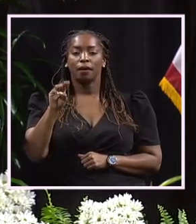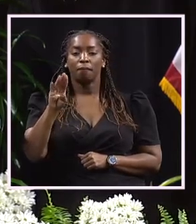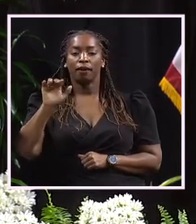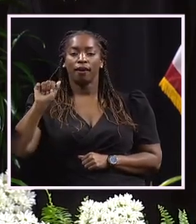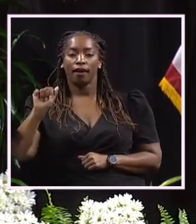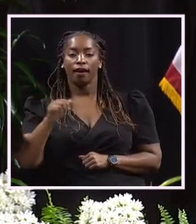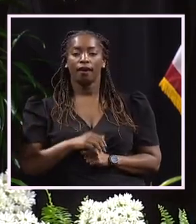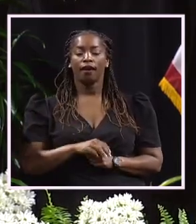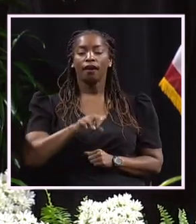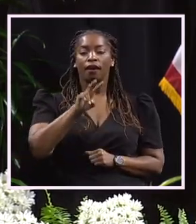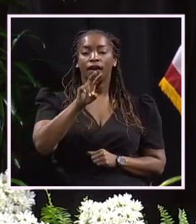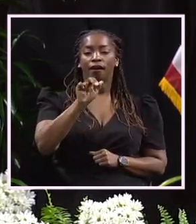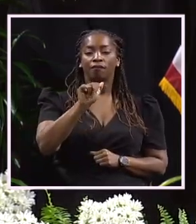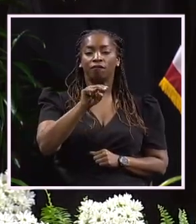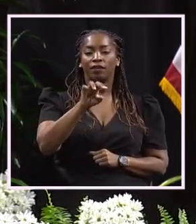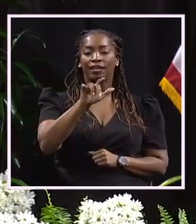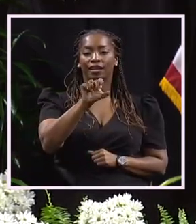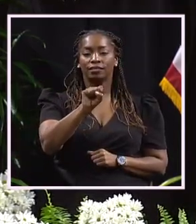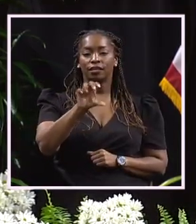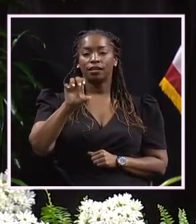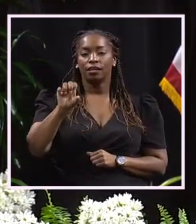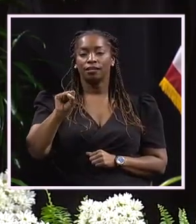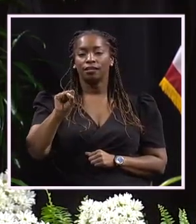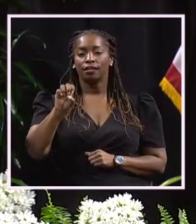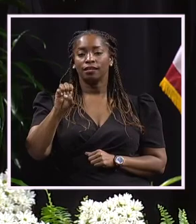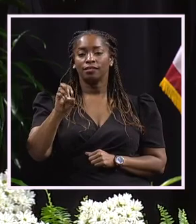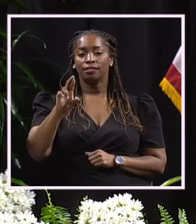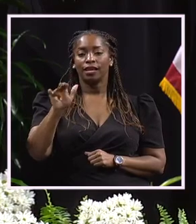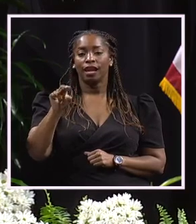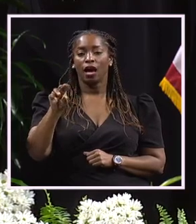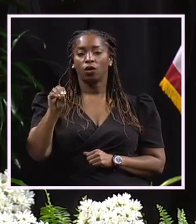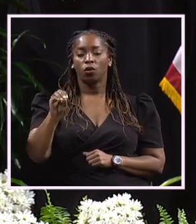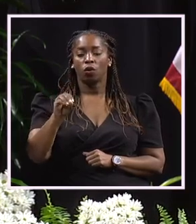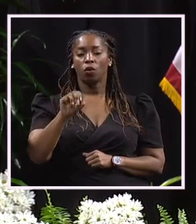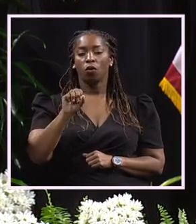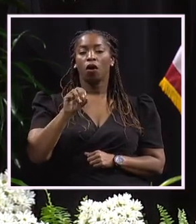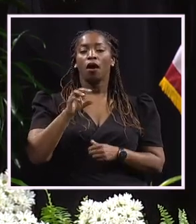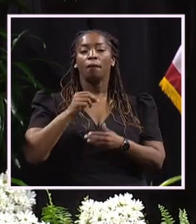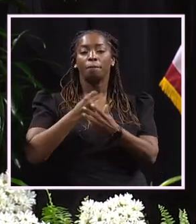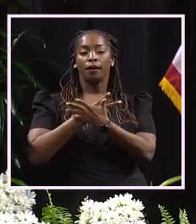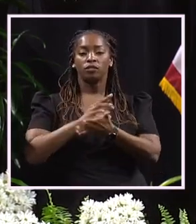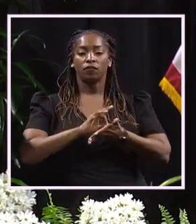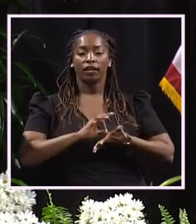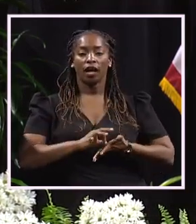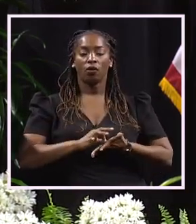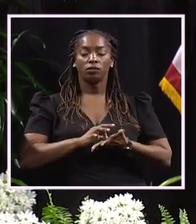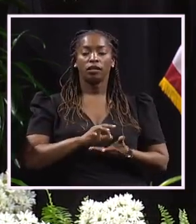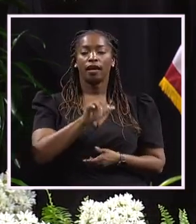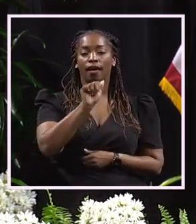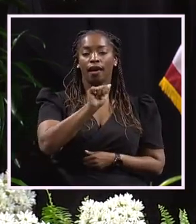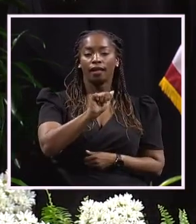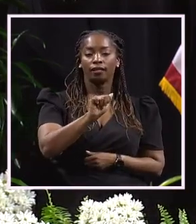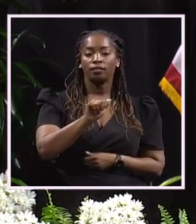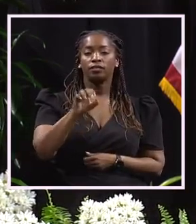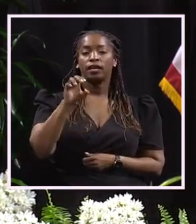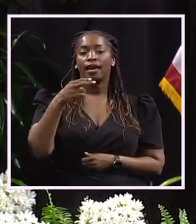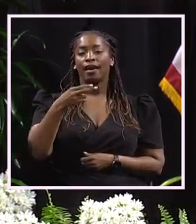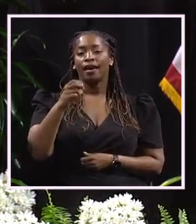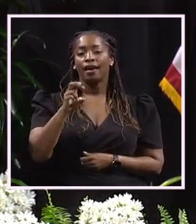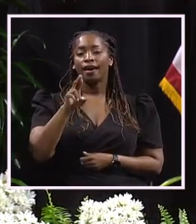Vanessa Serrano, Master of Accountancy. Alex Romero Herrera, magna cum